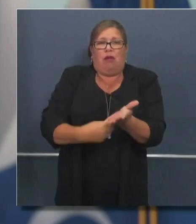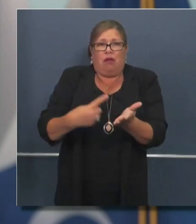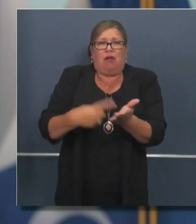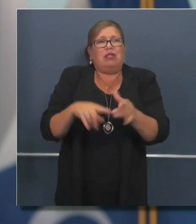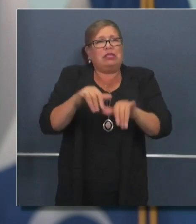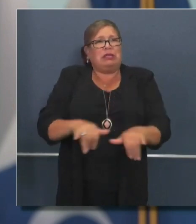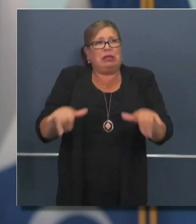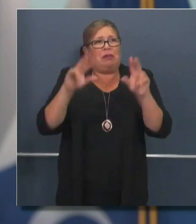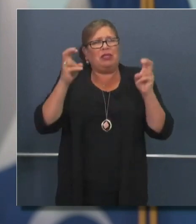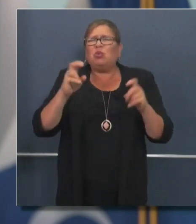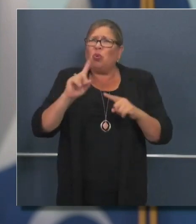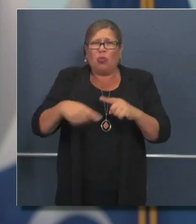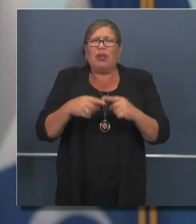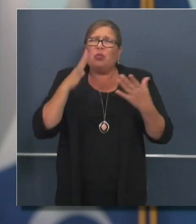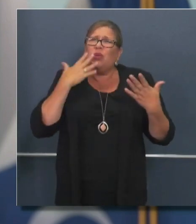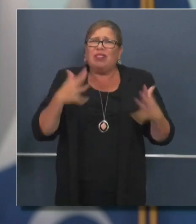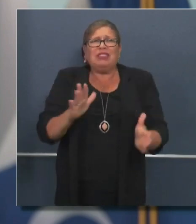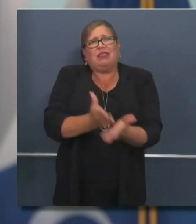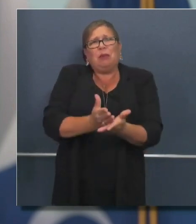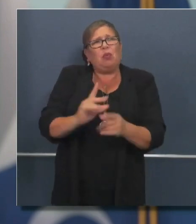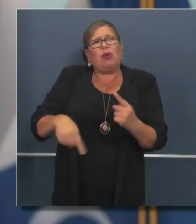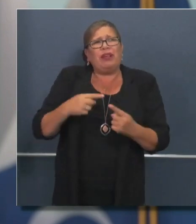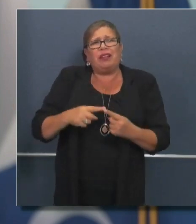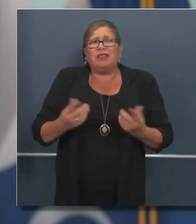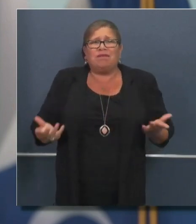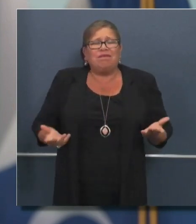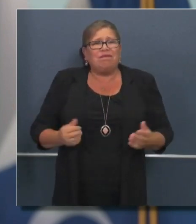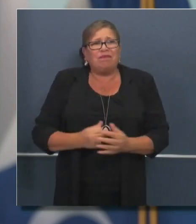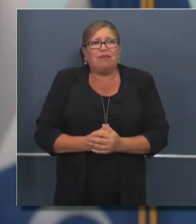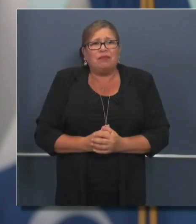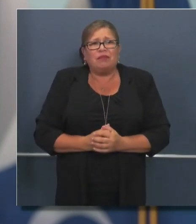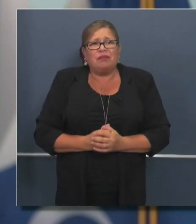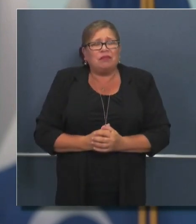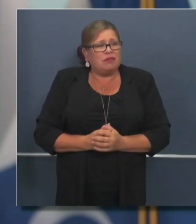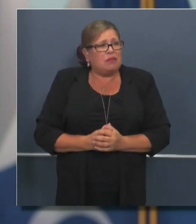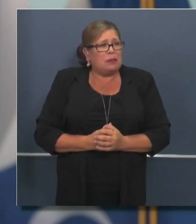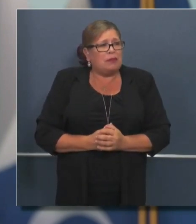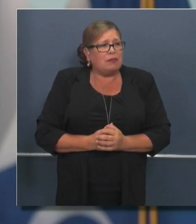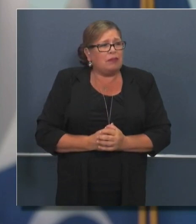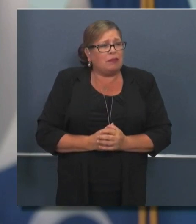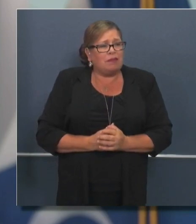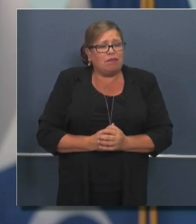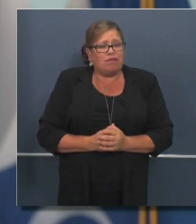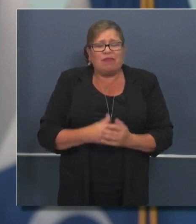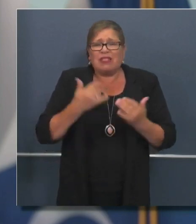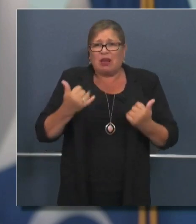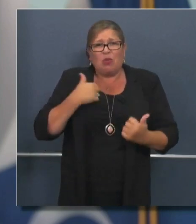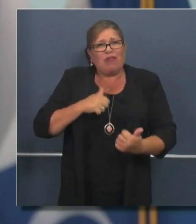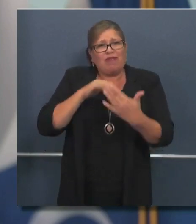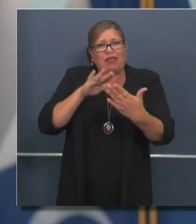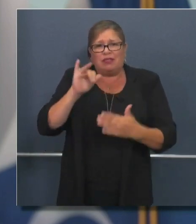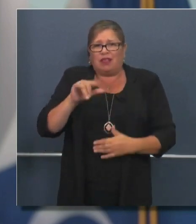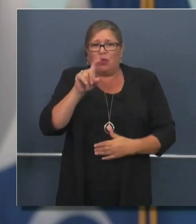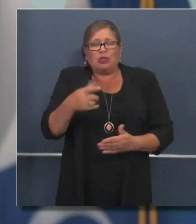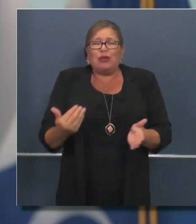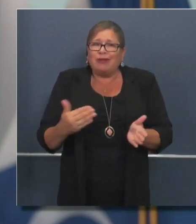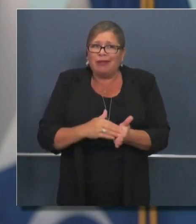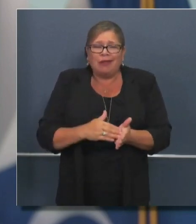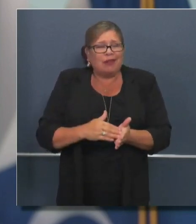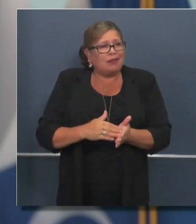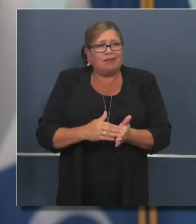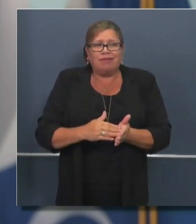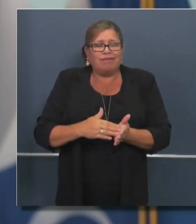end? Here we are faced with that question yet again in deep and profound and emotional